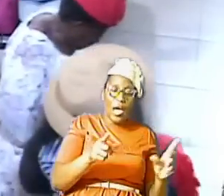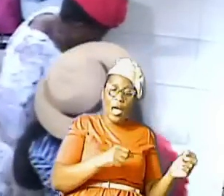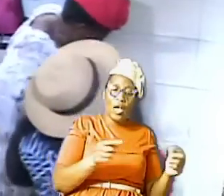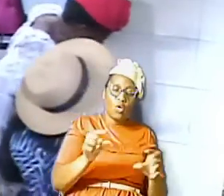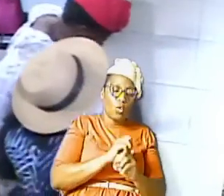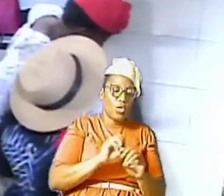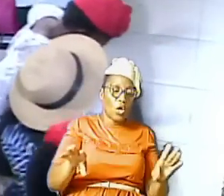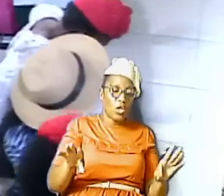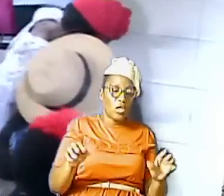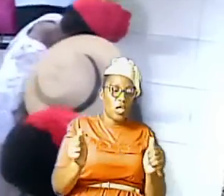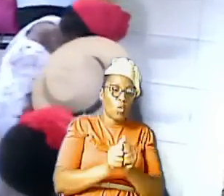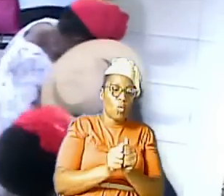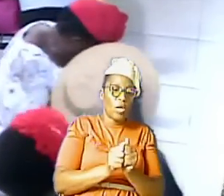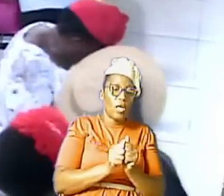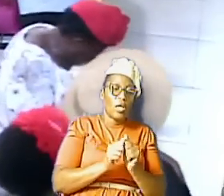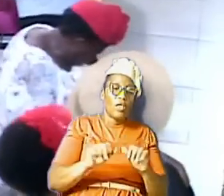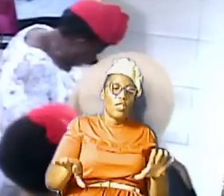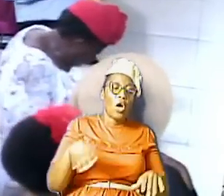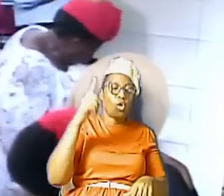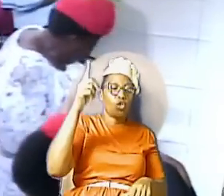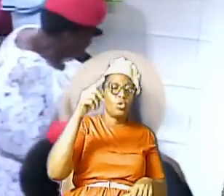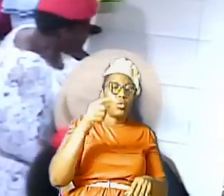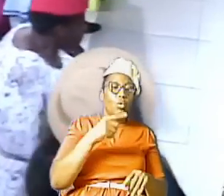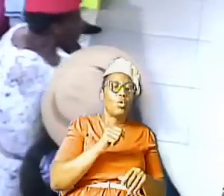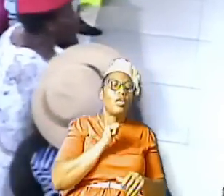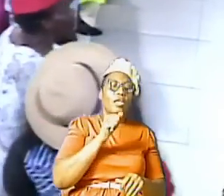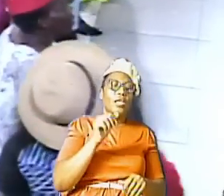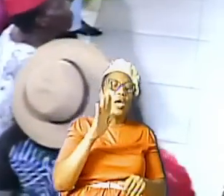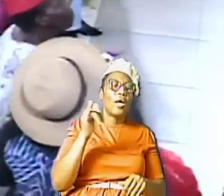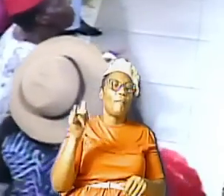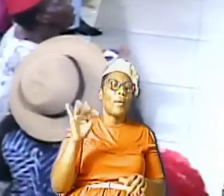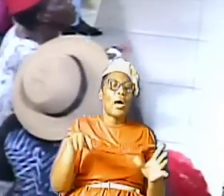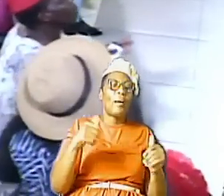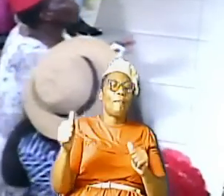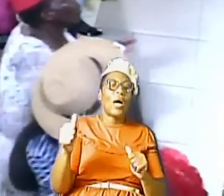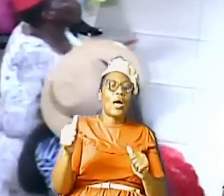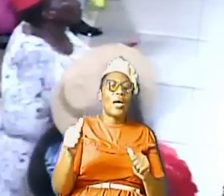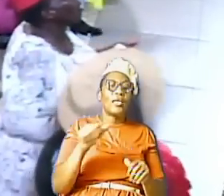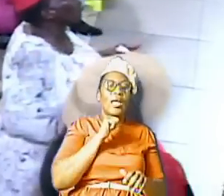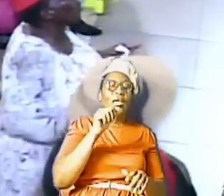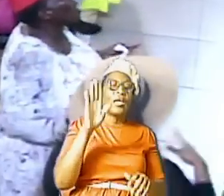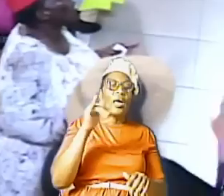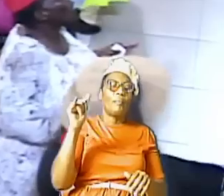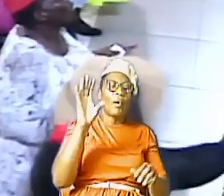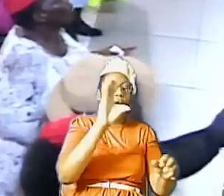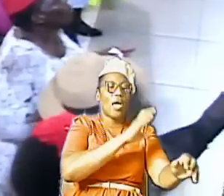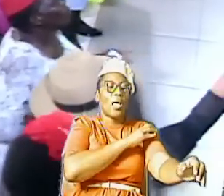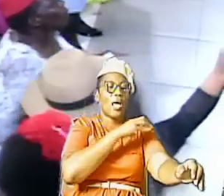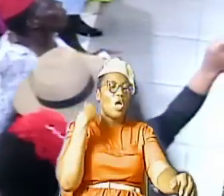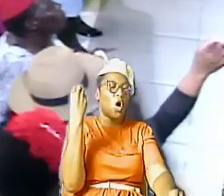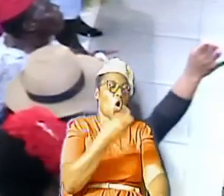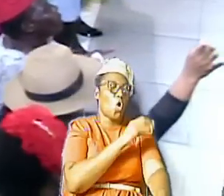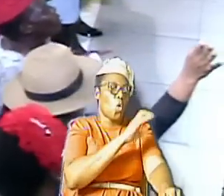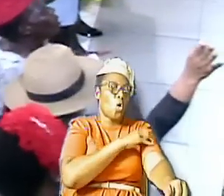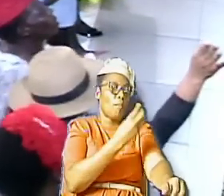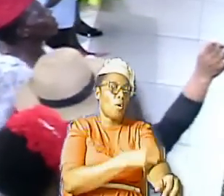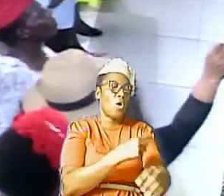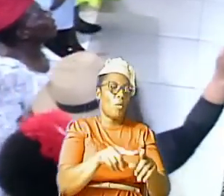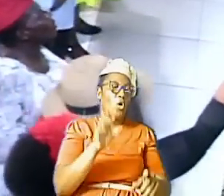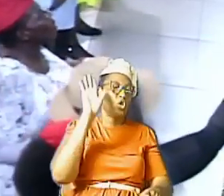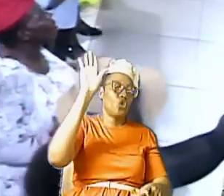nothing without you. It's not by our might, nor by our power, but it's by